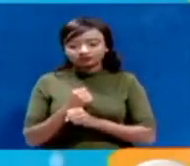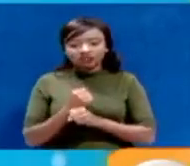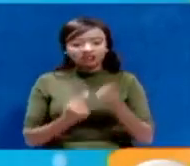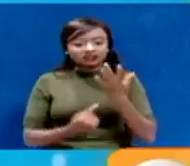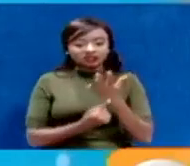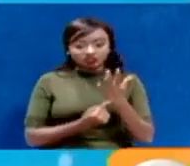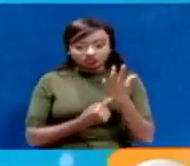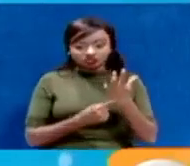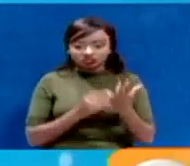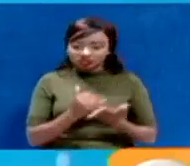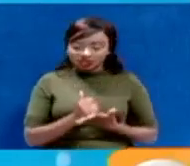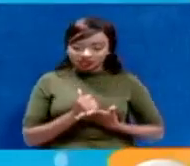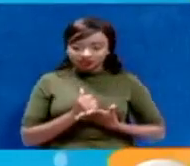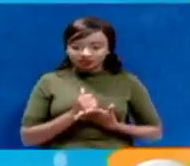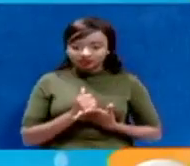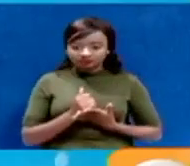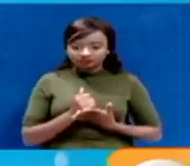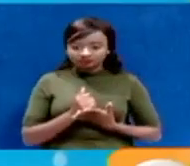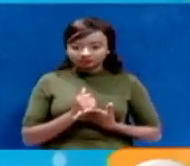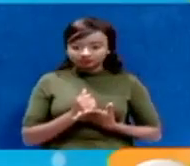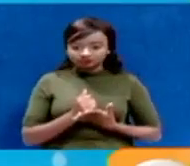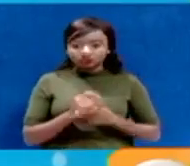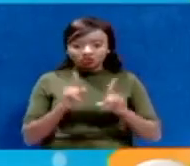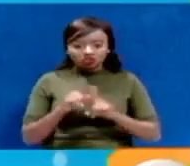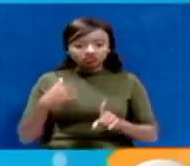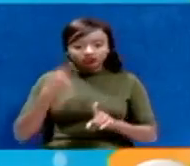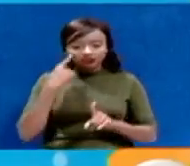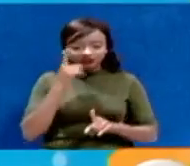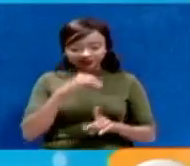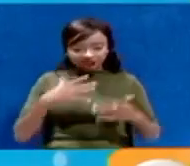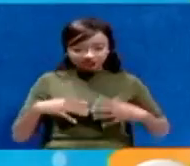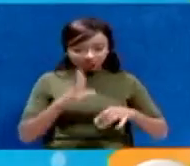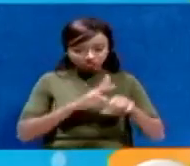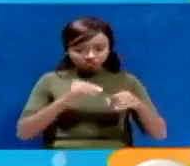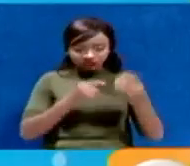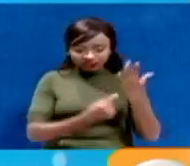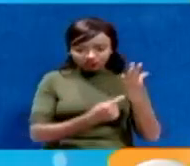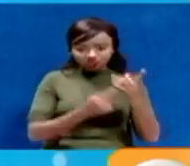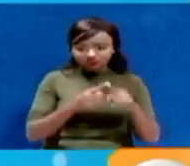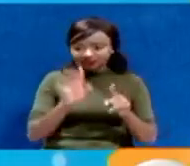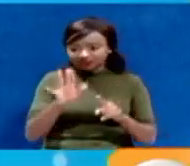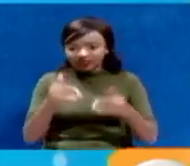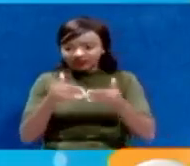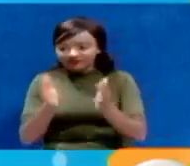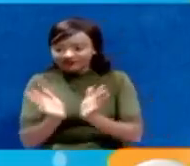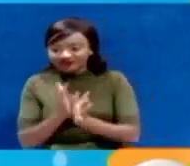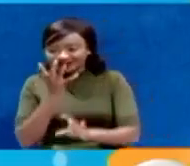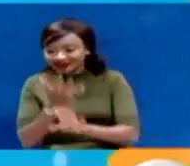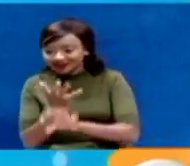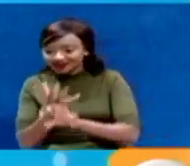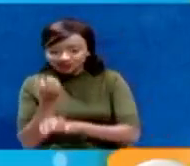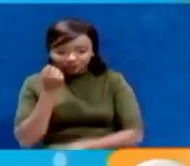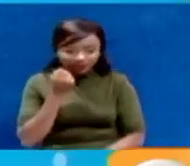significantly. We've also seen that as people use technology, I think families are straining to understand how